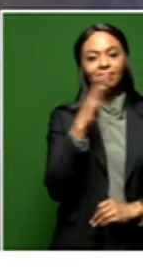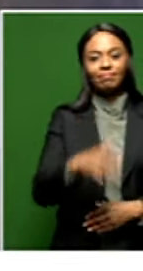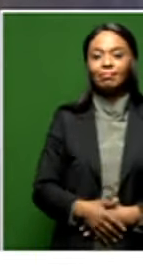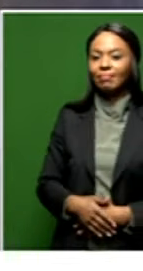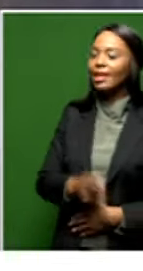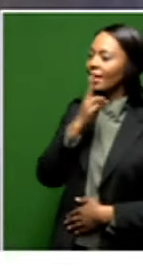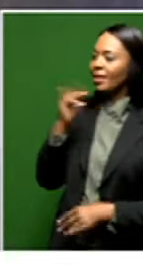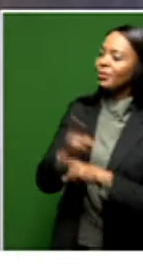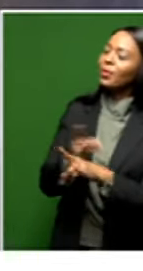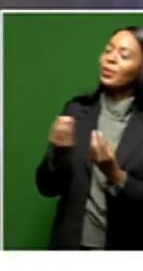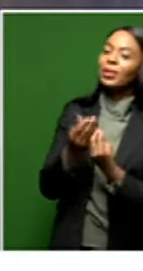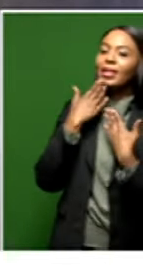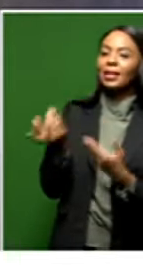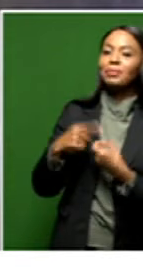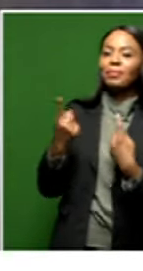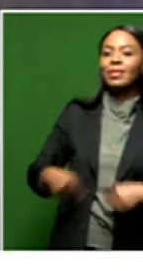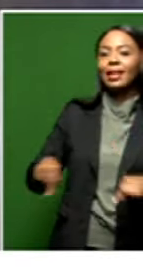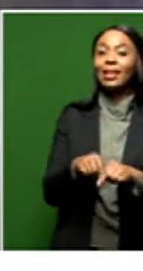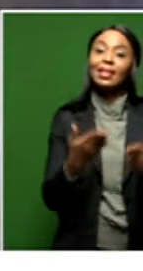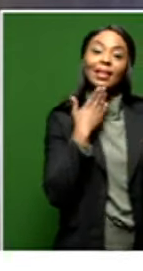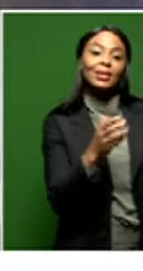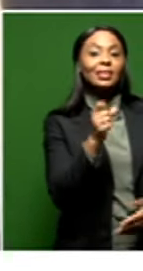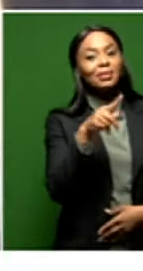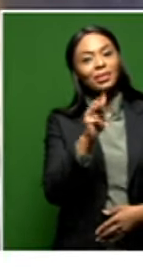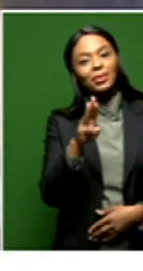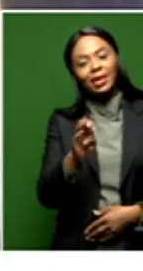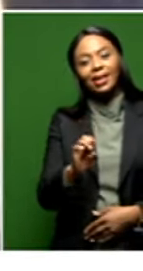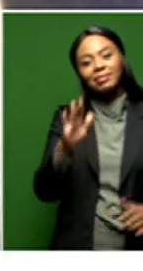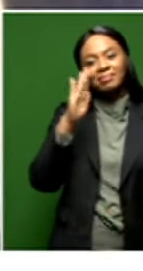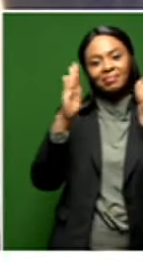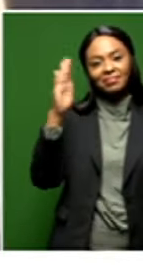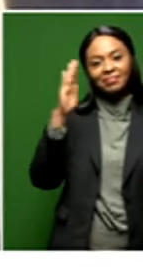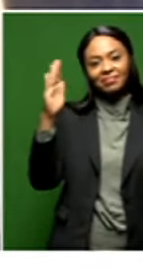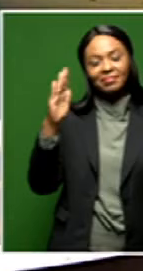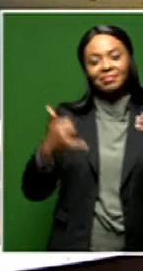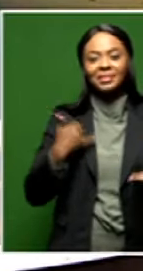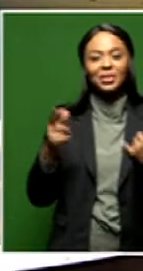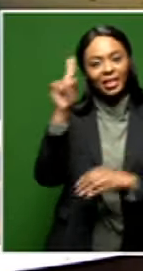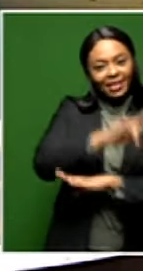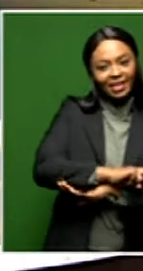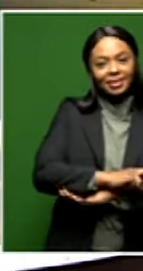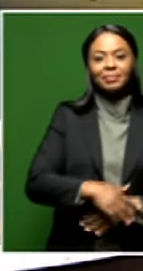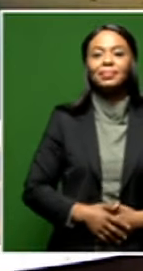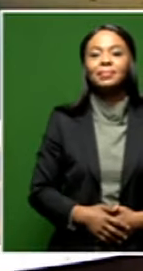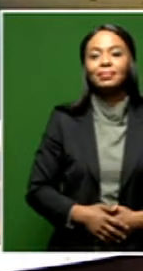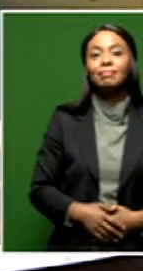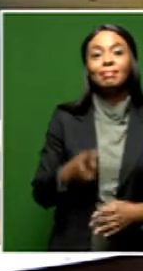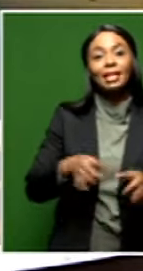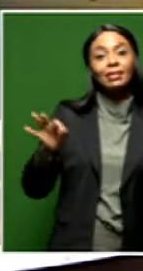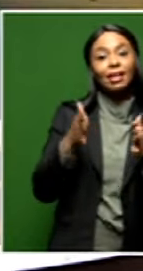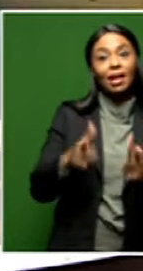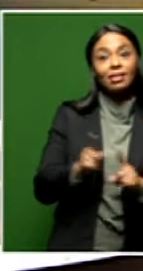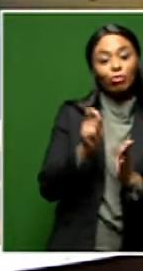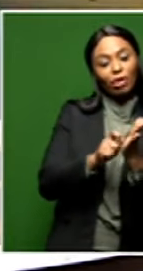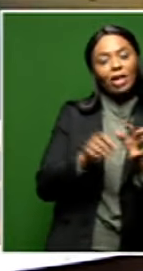Simone. Thank you so much for joining us. Thanks, Mpiwe. Lovely chatting to you guys. Have a wonderful day. Great stuff. Thank you. That was singer and songwriter